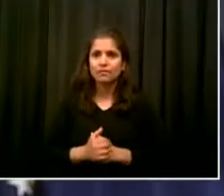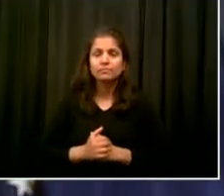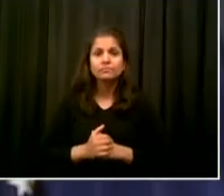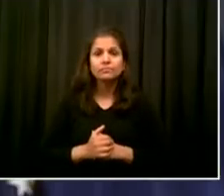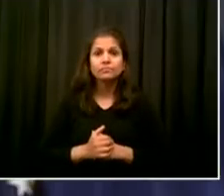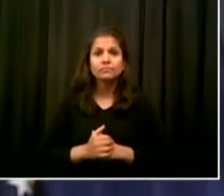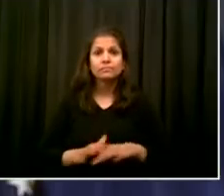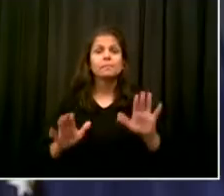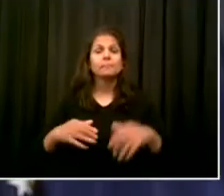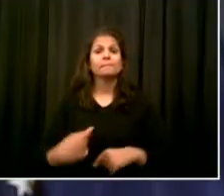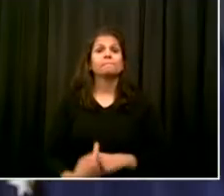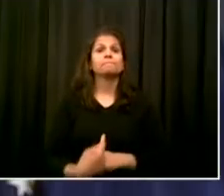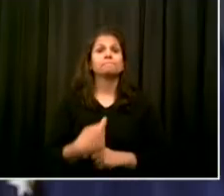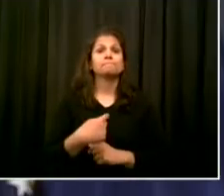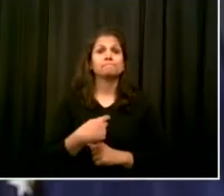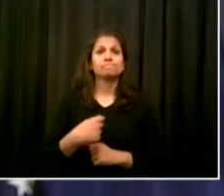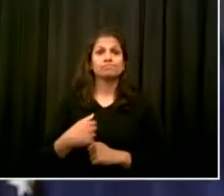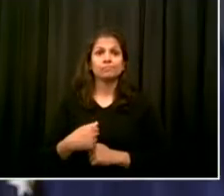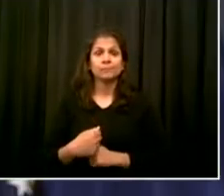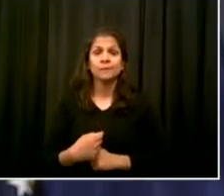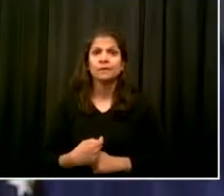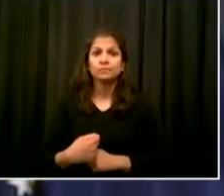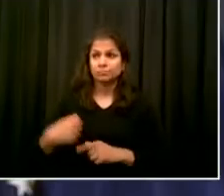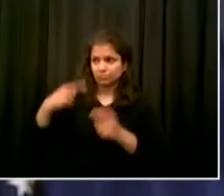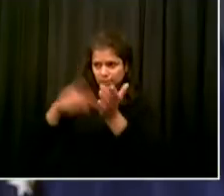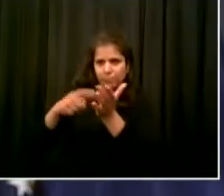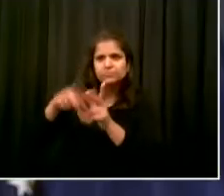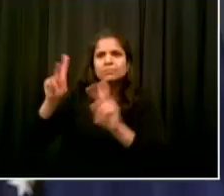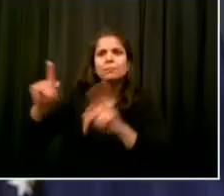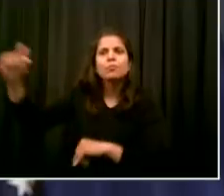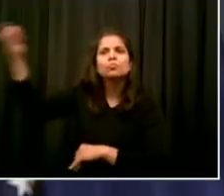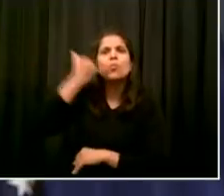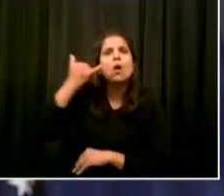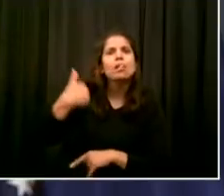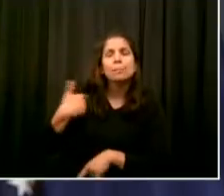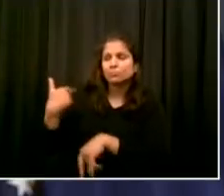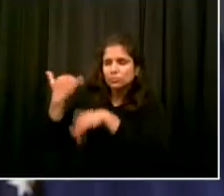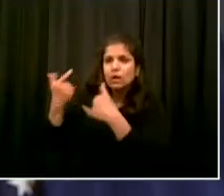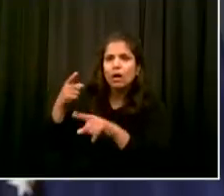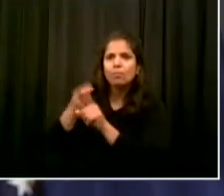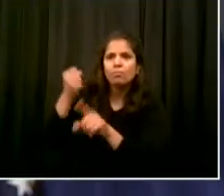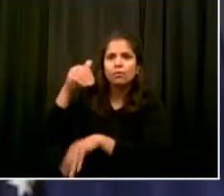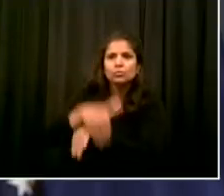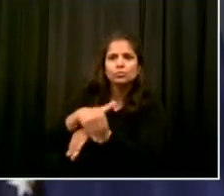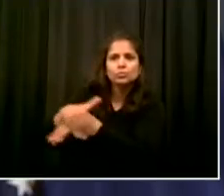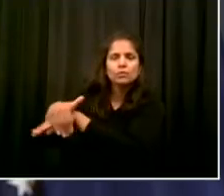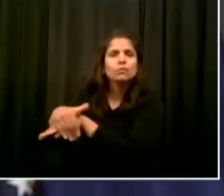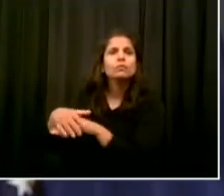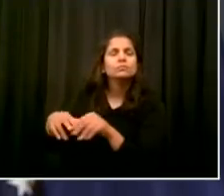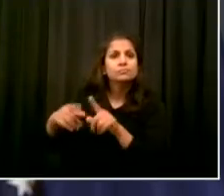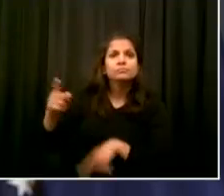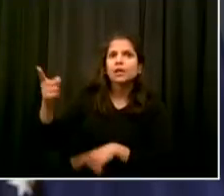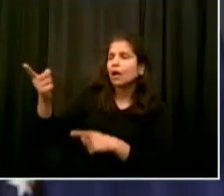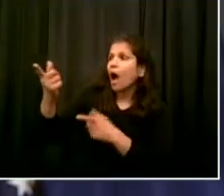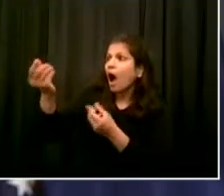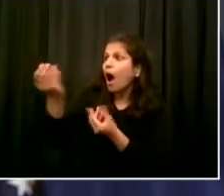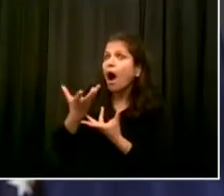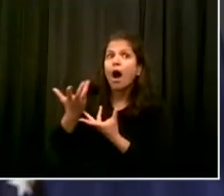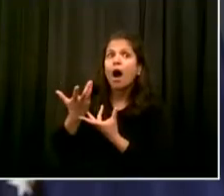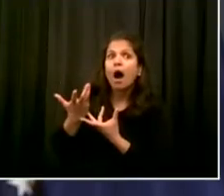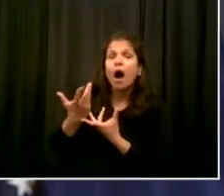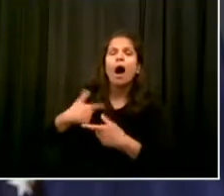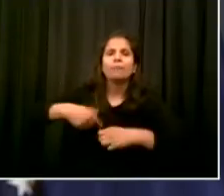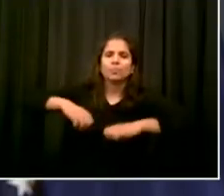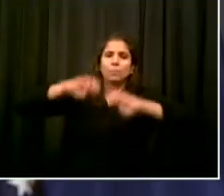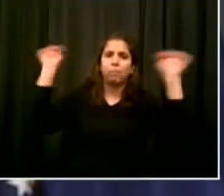o'clock phone calls and ended up in emergency rooms or precincts. But as you